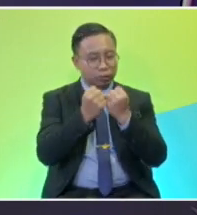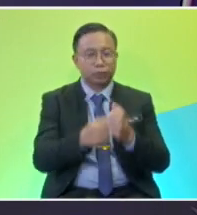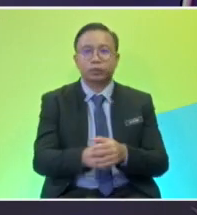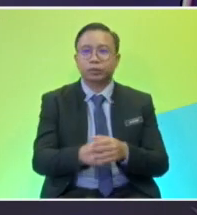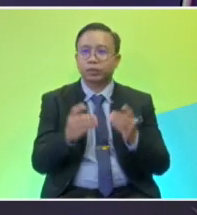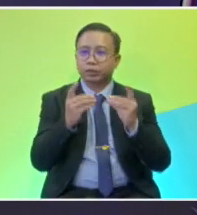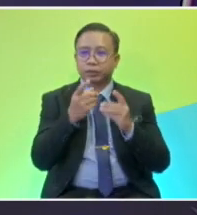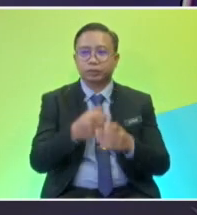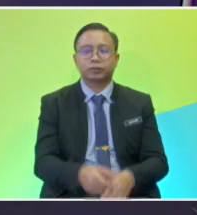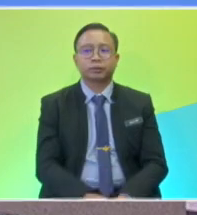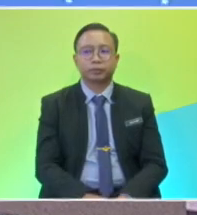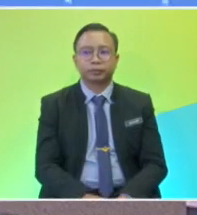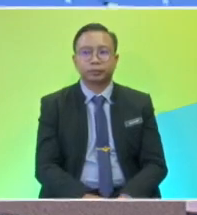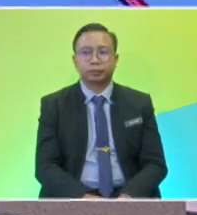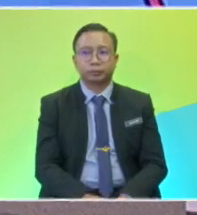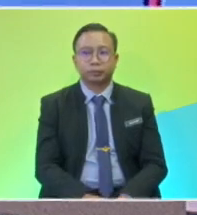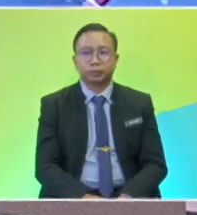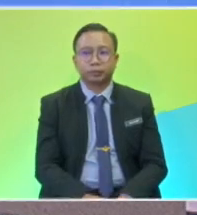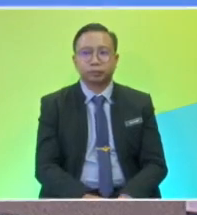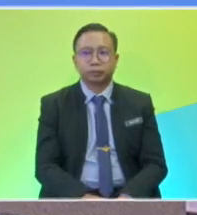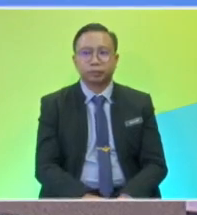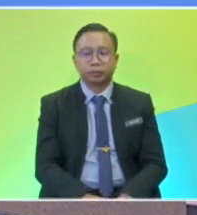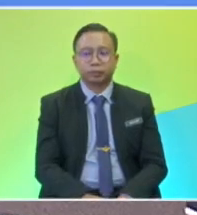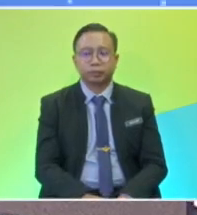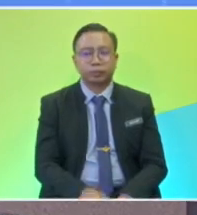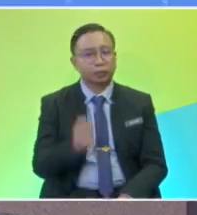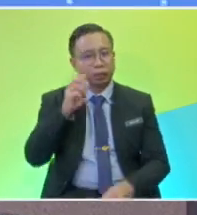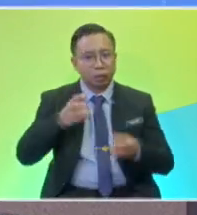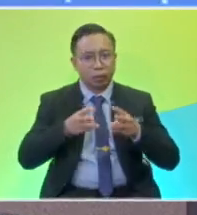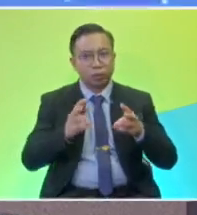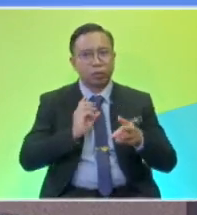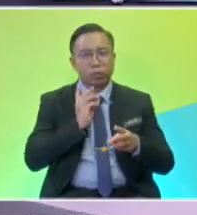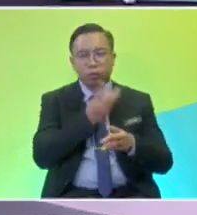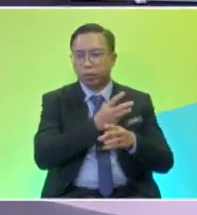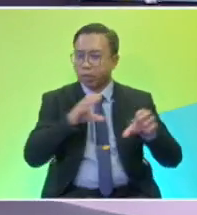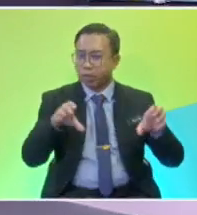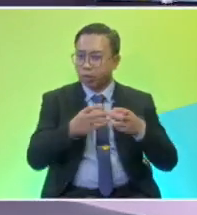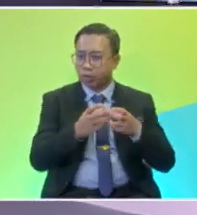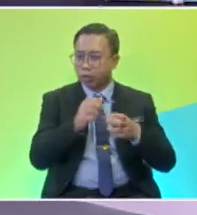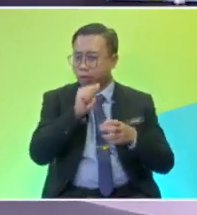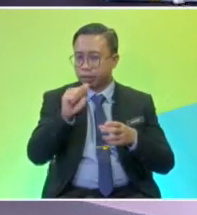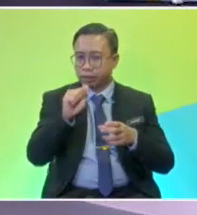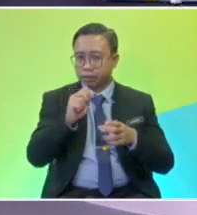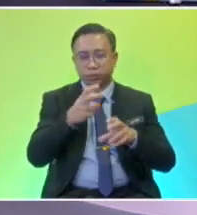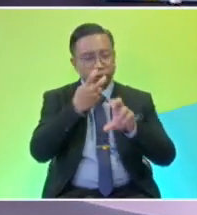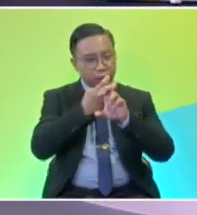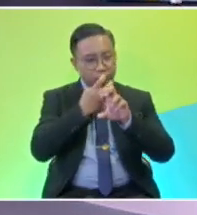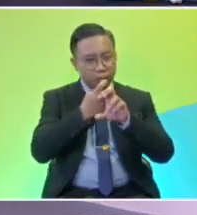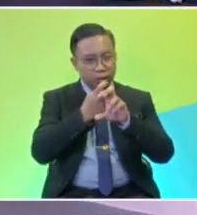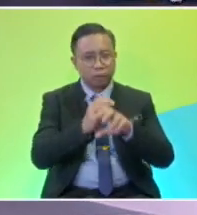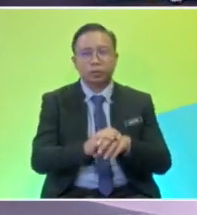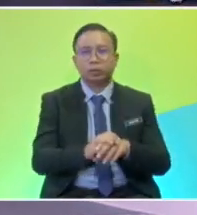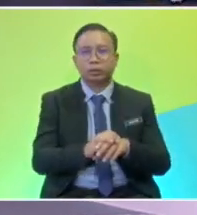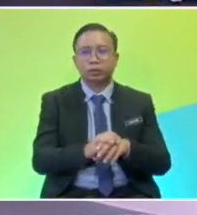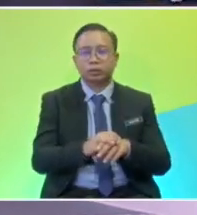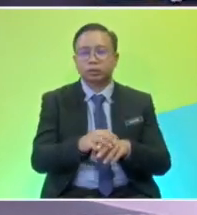you. Okay. All right. So this is the way how we create a skeleton at home. If the children